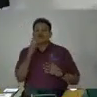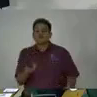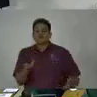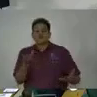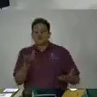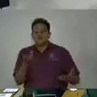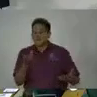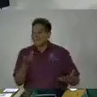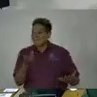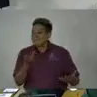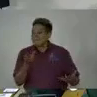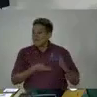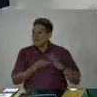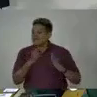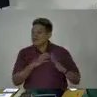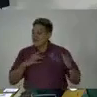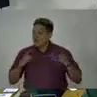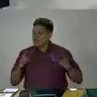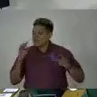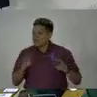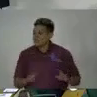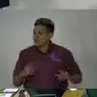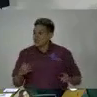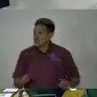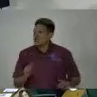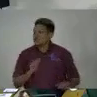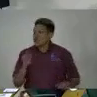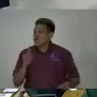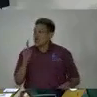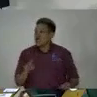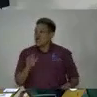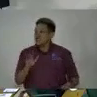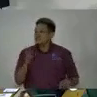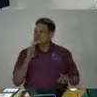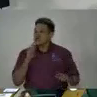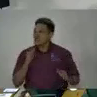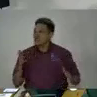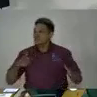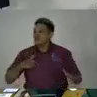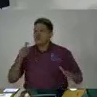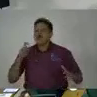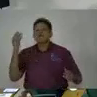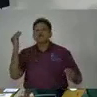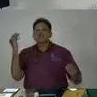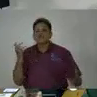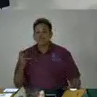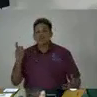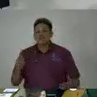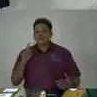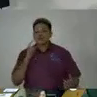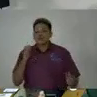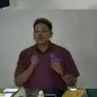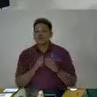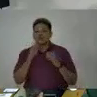the Integrity Commission and asked that anything we have to say should be done